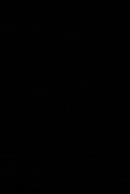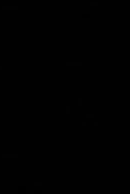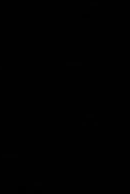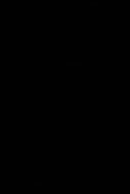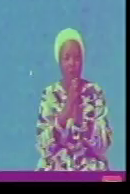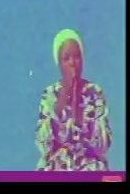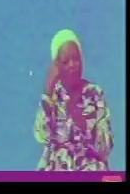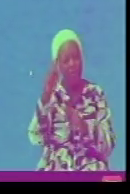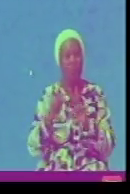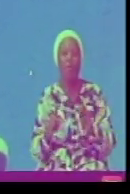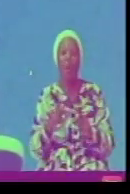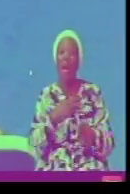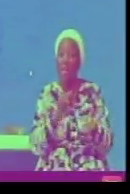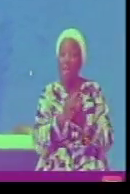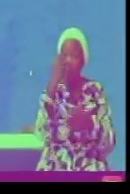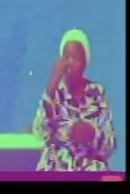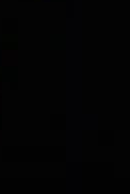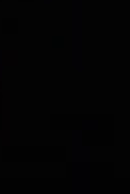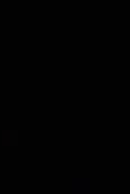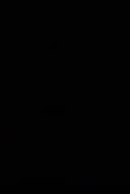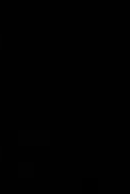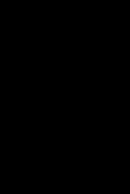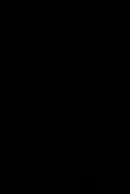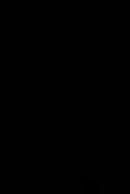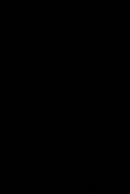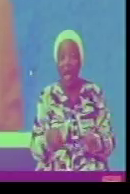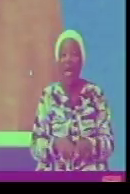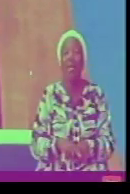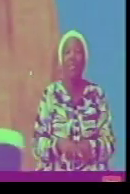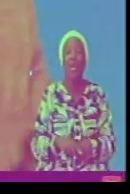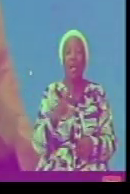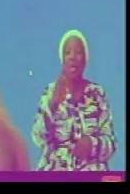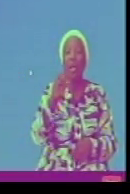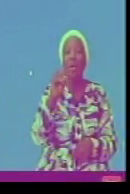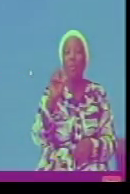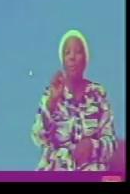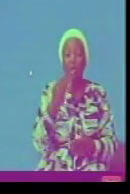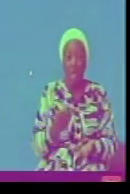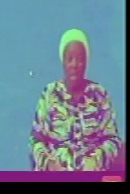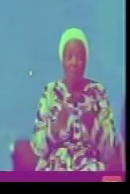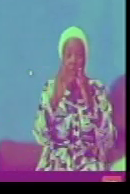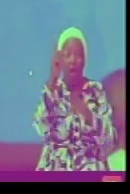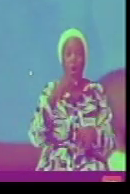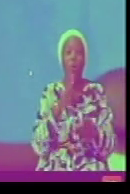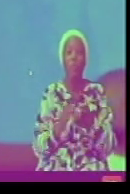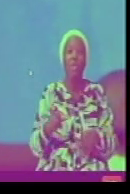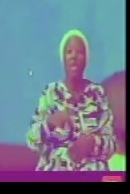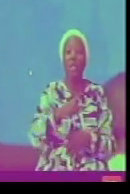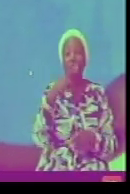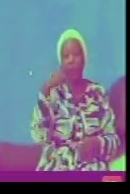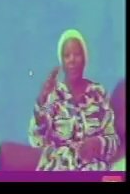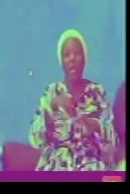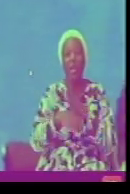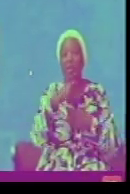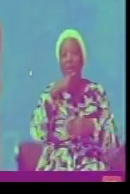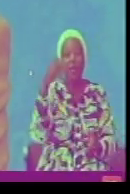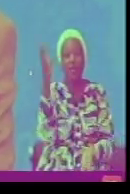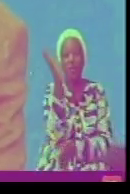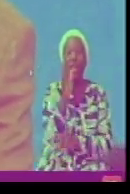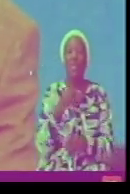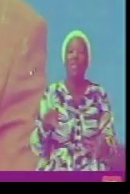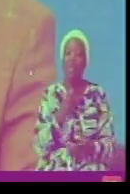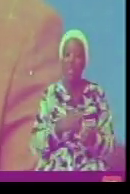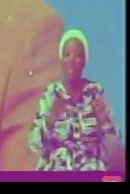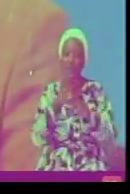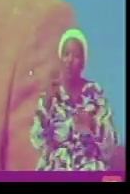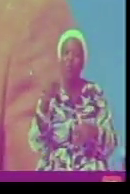And Moses prayed for the people. That's why Jesus said, as Moses lifted up the serpent in